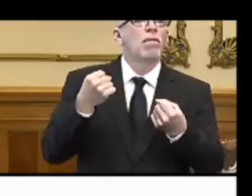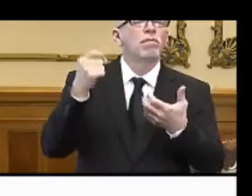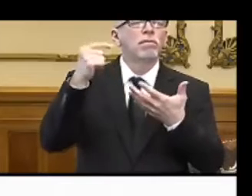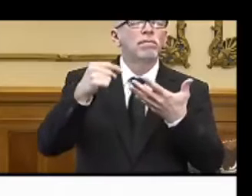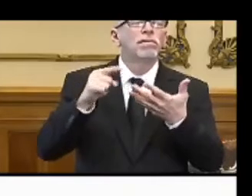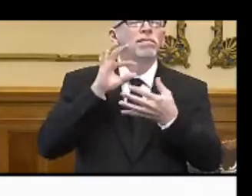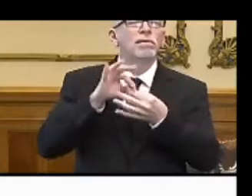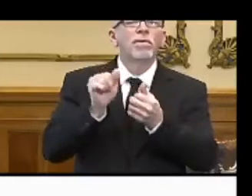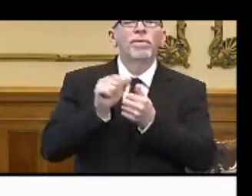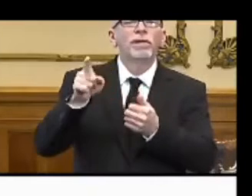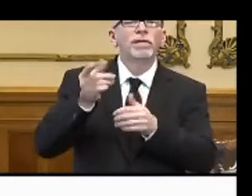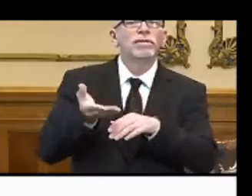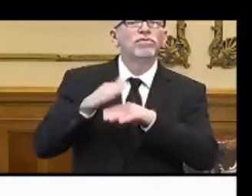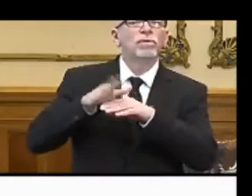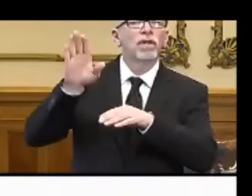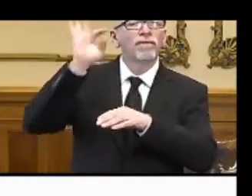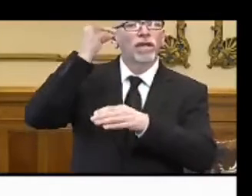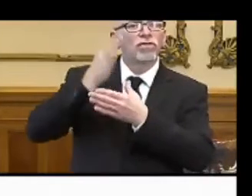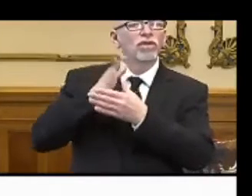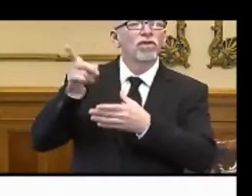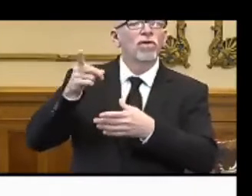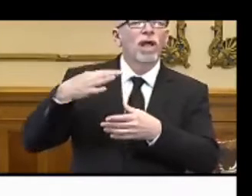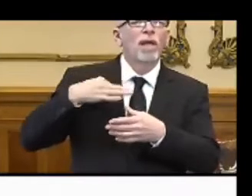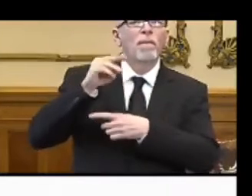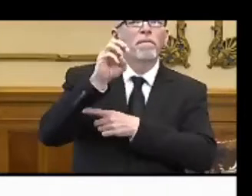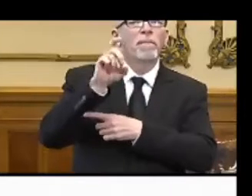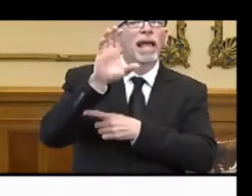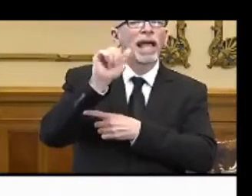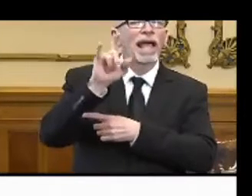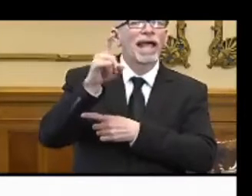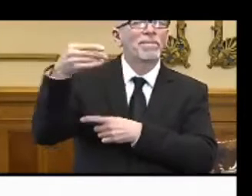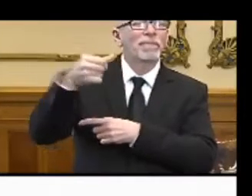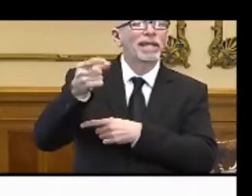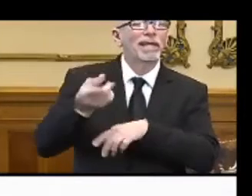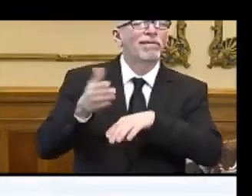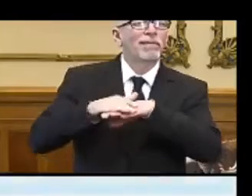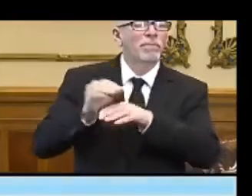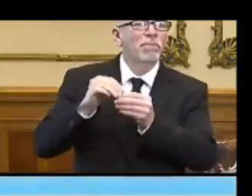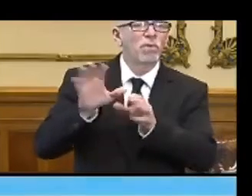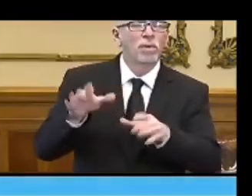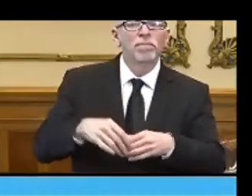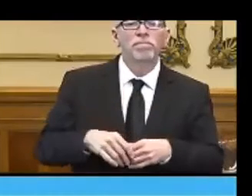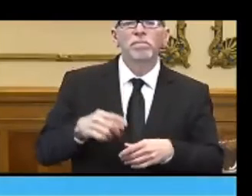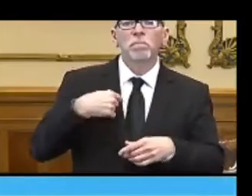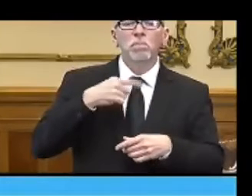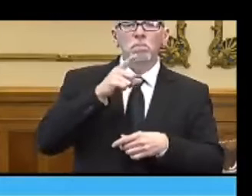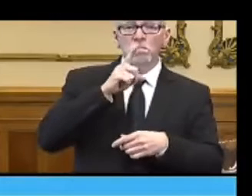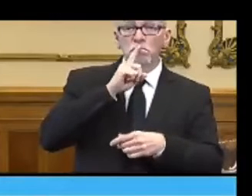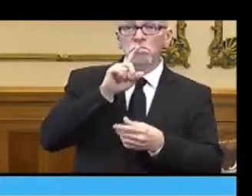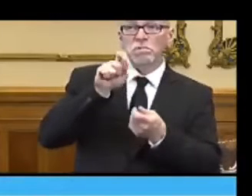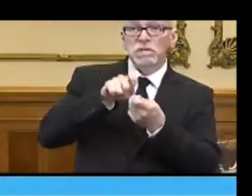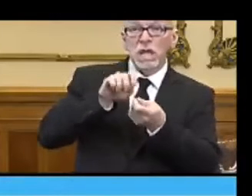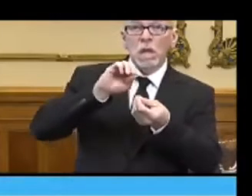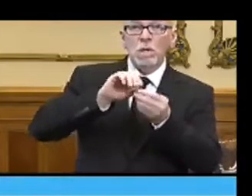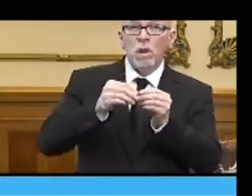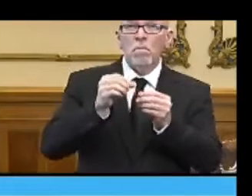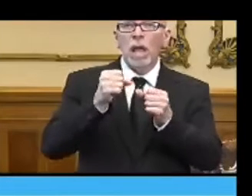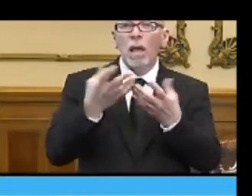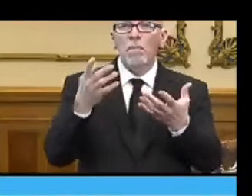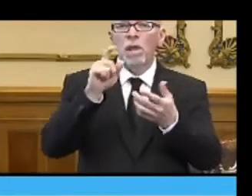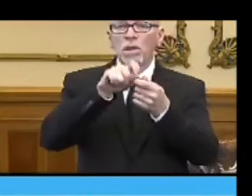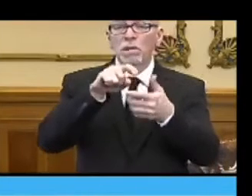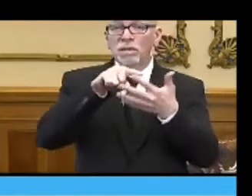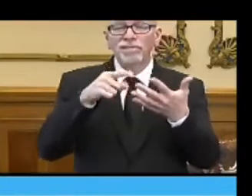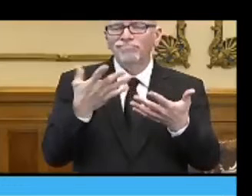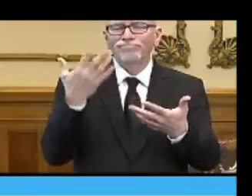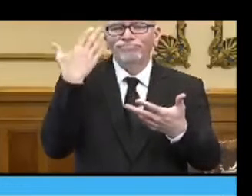the increase in the federal sharing of our eligible Medicaid expenses. I have not put any dollar amounts or estimates on this particular